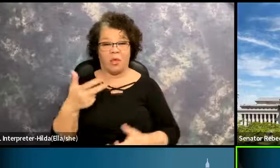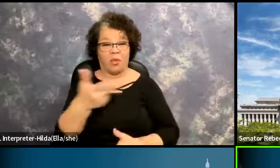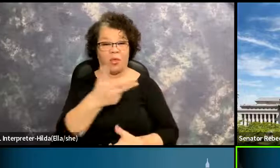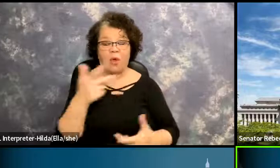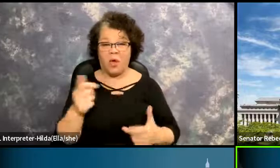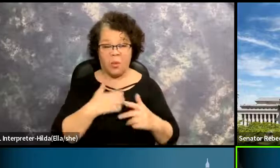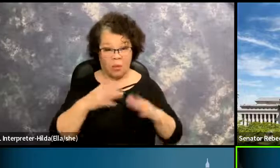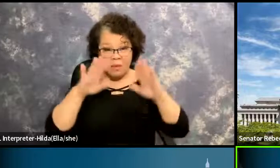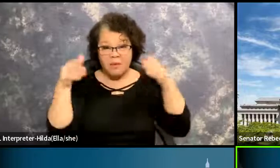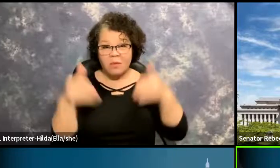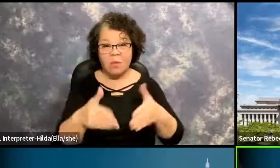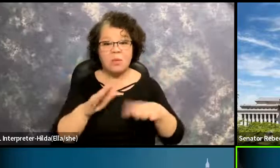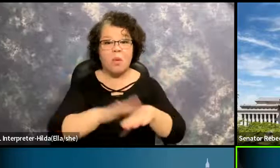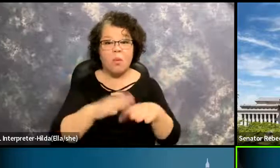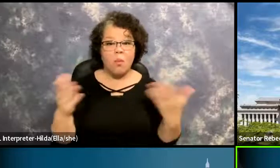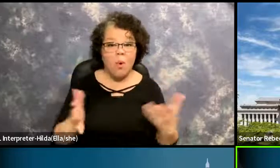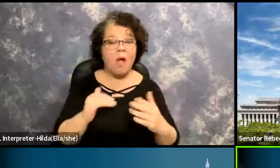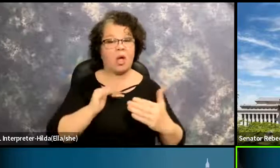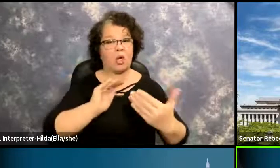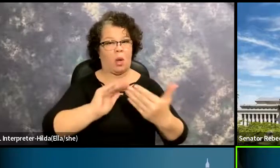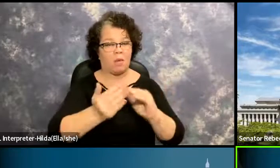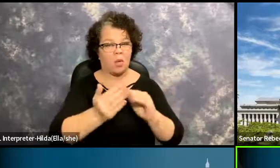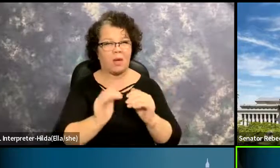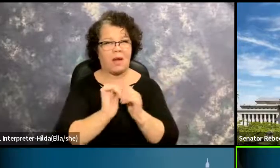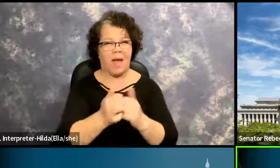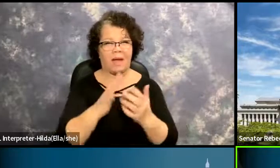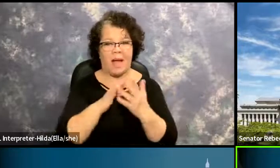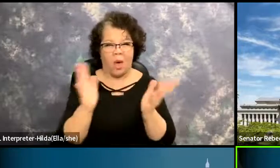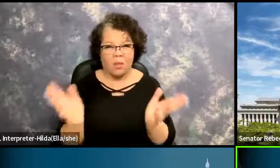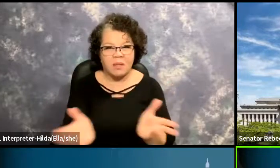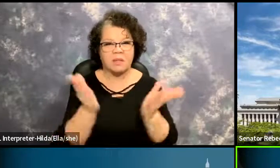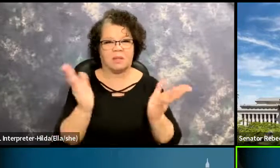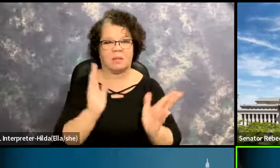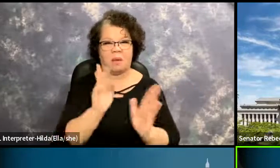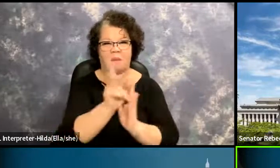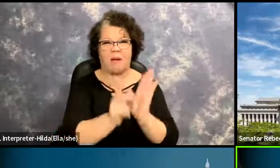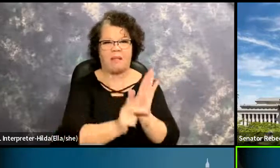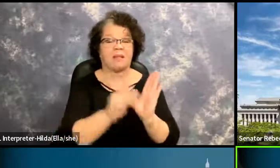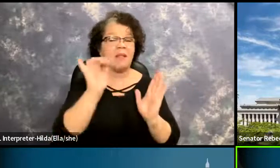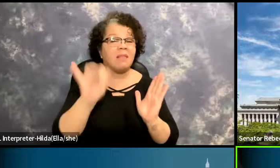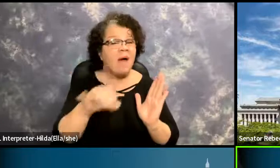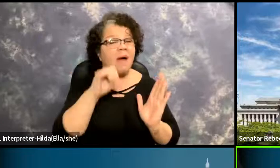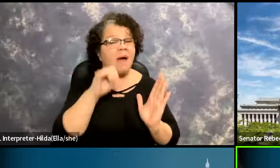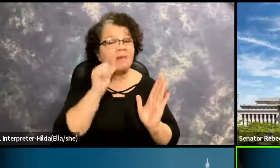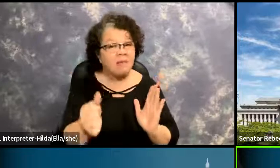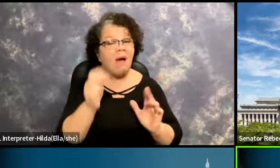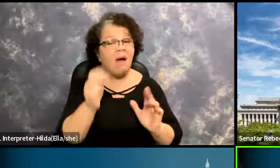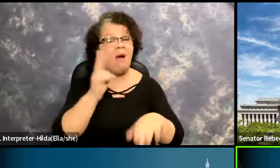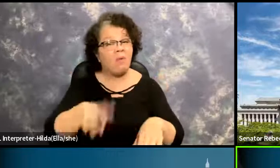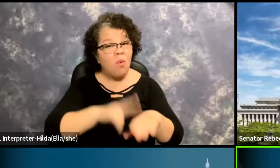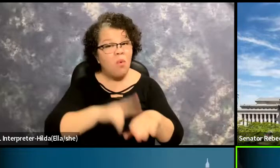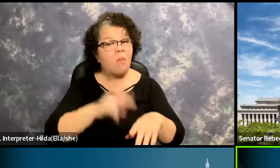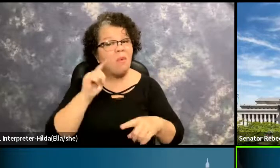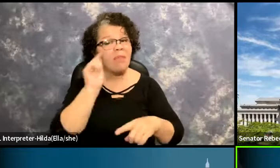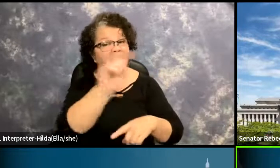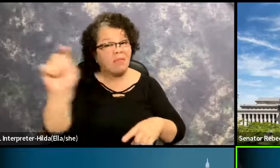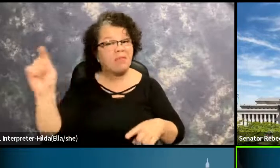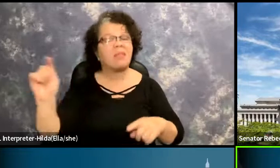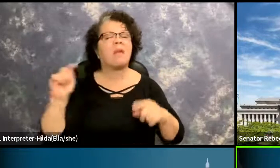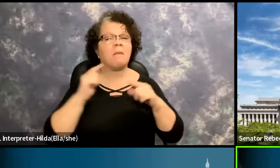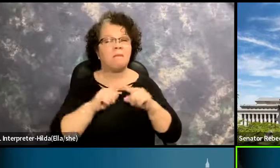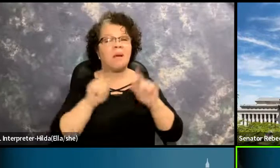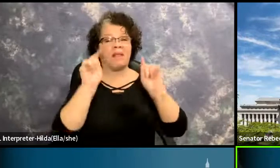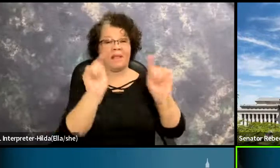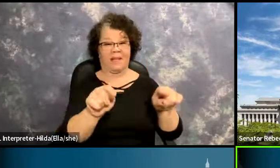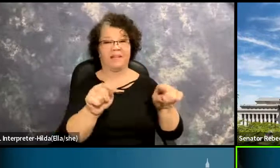how we develop and steward policy. And that is not the norm, I will say, amongst our other colleagues, but I know it's a norm here amongst these colleagues